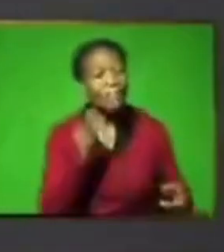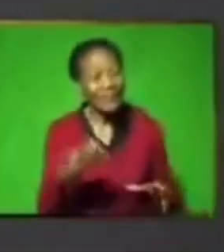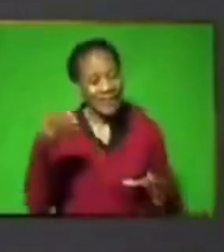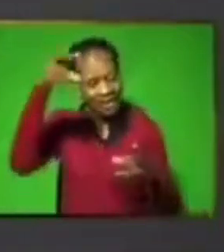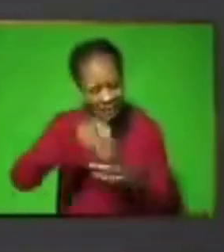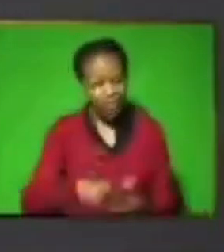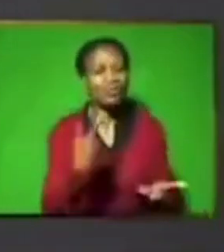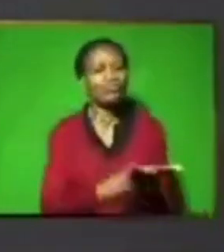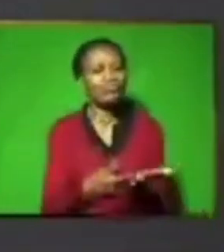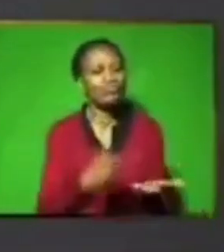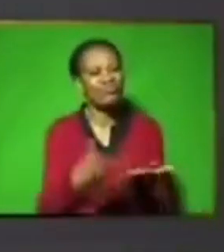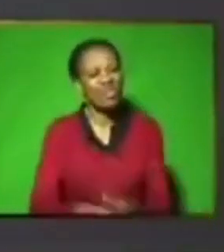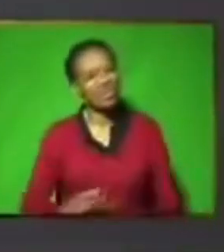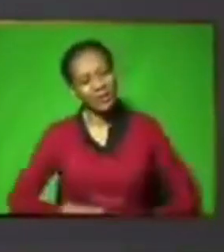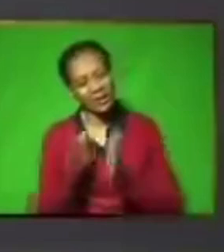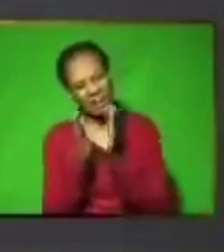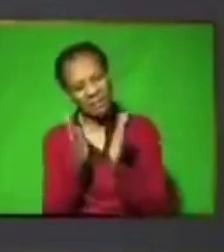robustly.